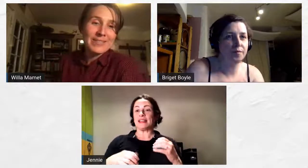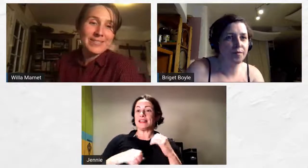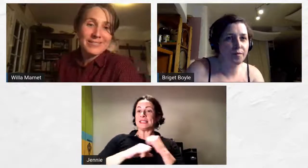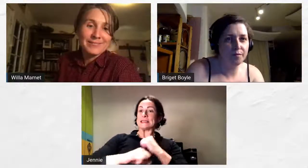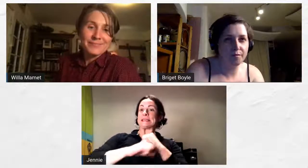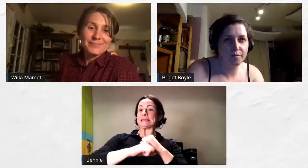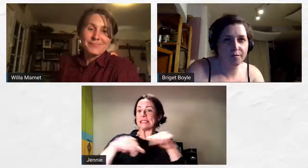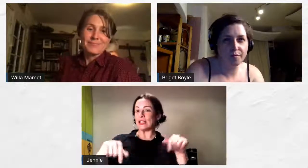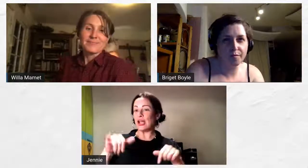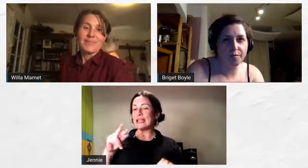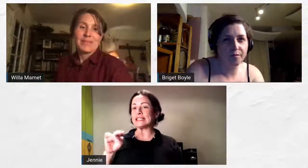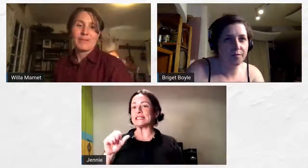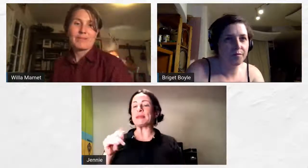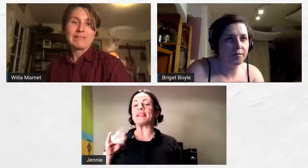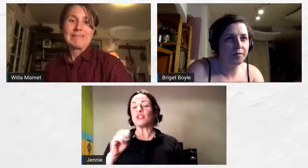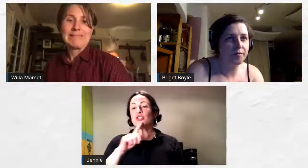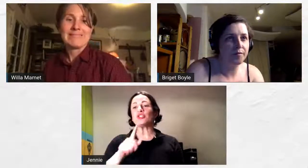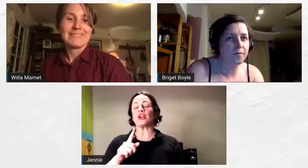Need Space?